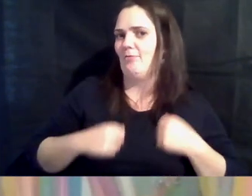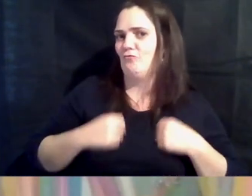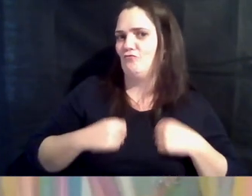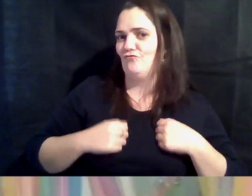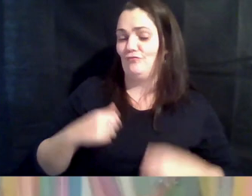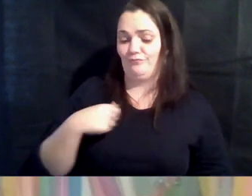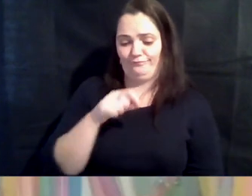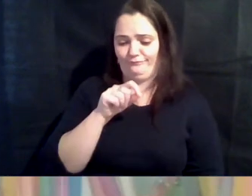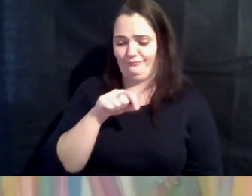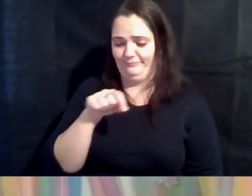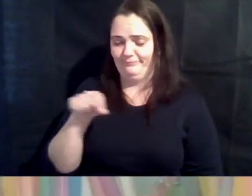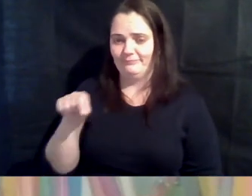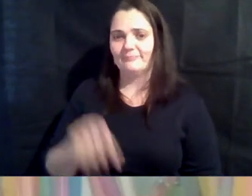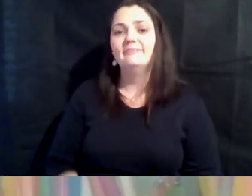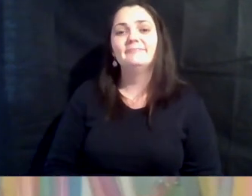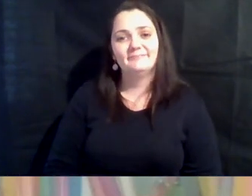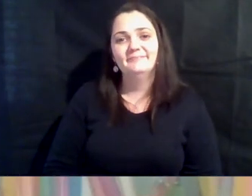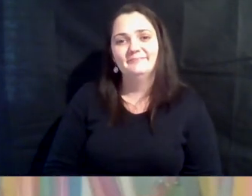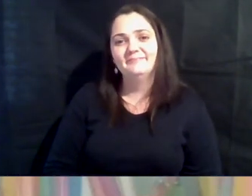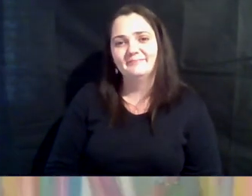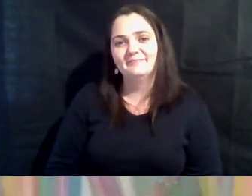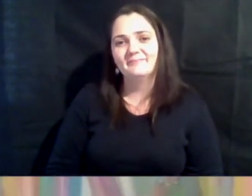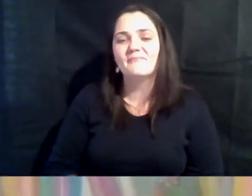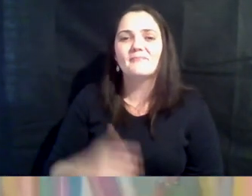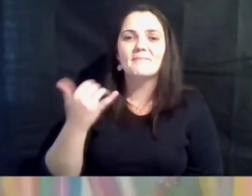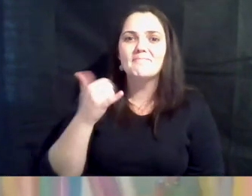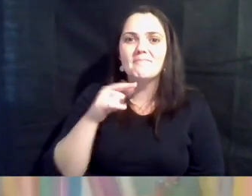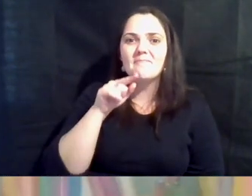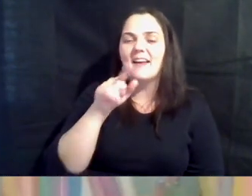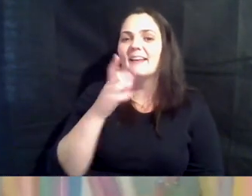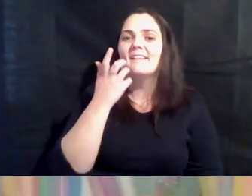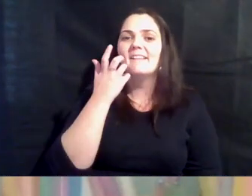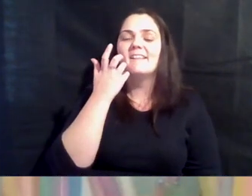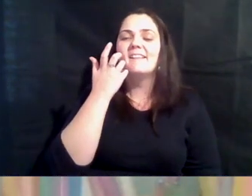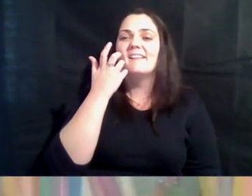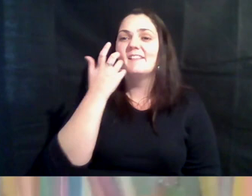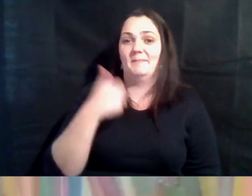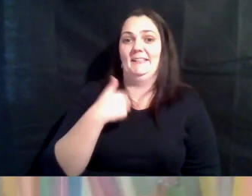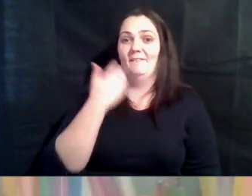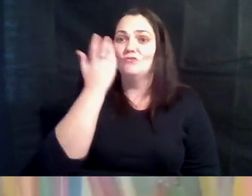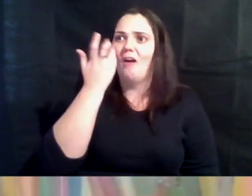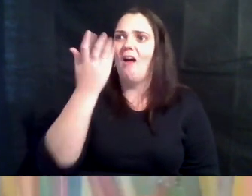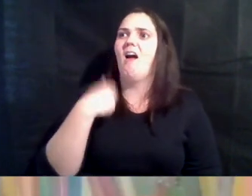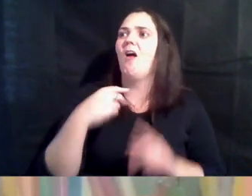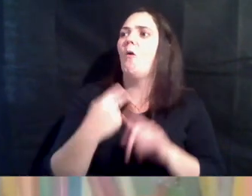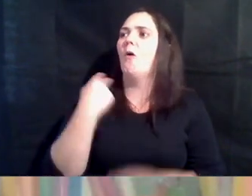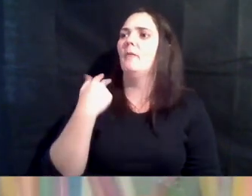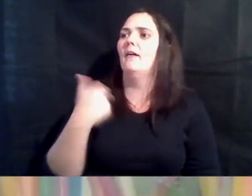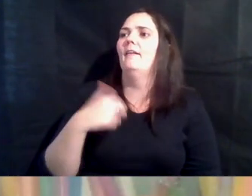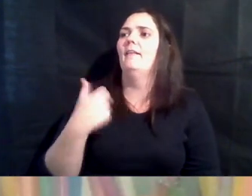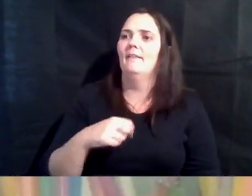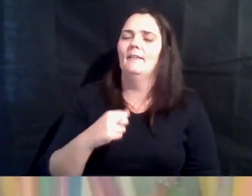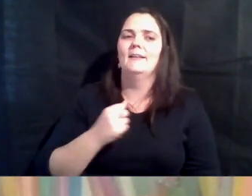I'm writing that down. And you know what? Maybe I'm going to look back at this scene one day and I'm going to be like, I have manifested.